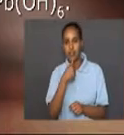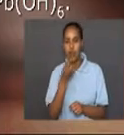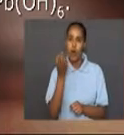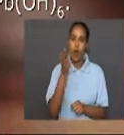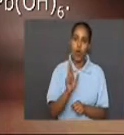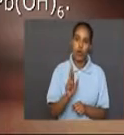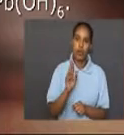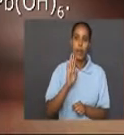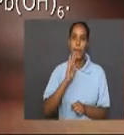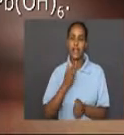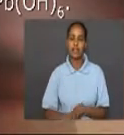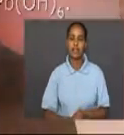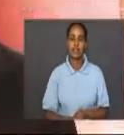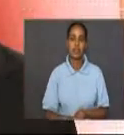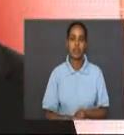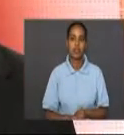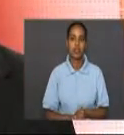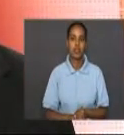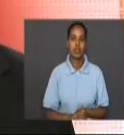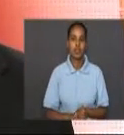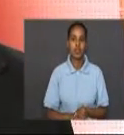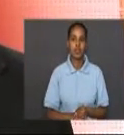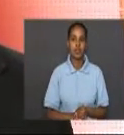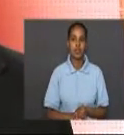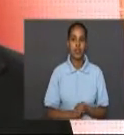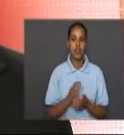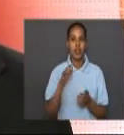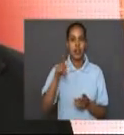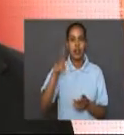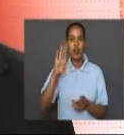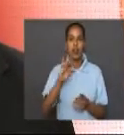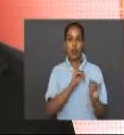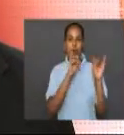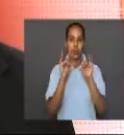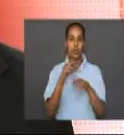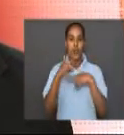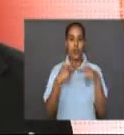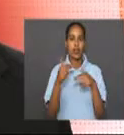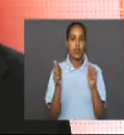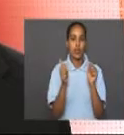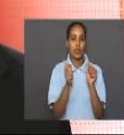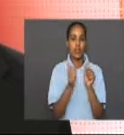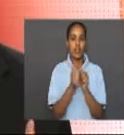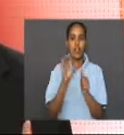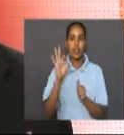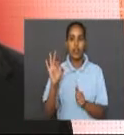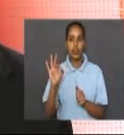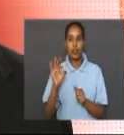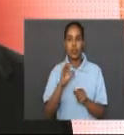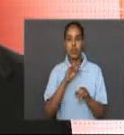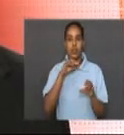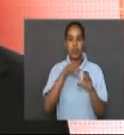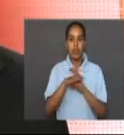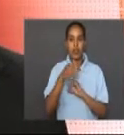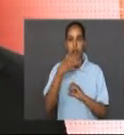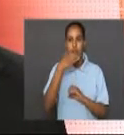air through it. After a while, the air is turned off, but the heat is left